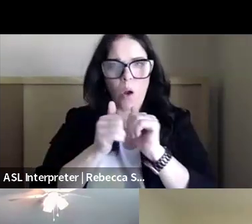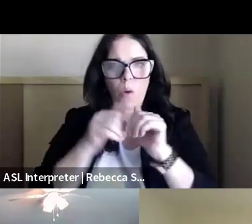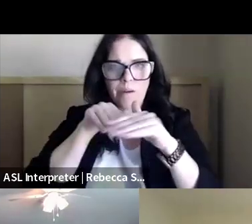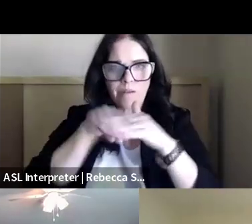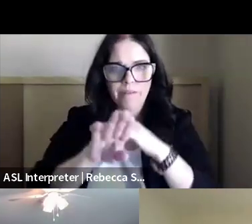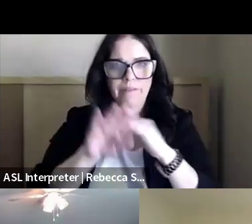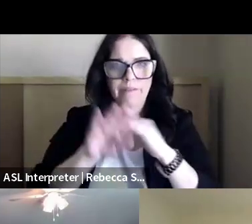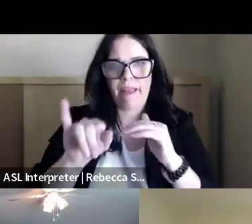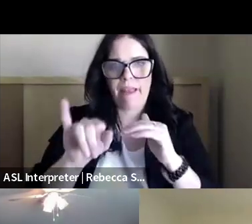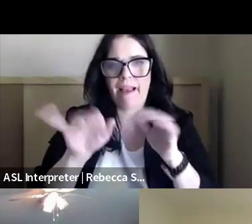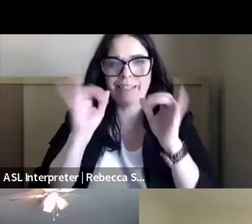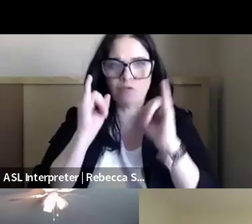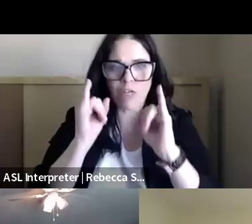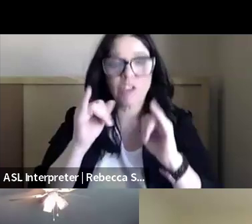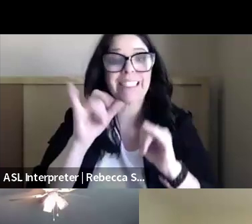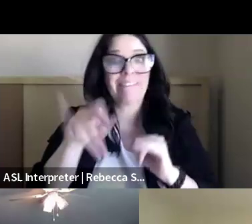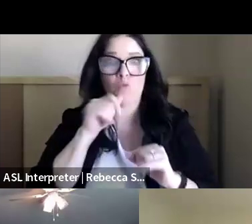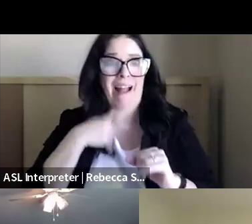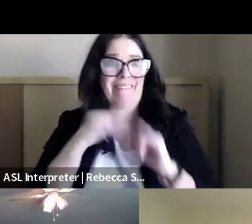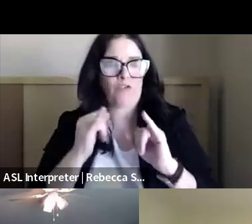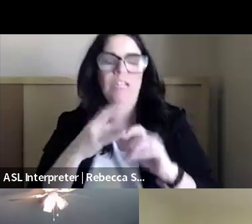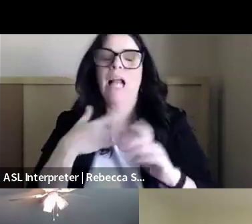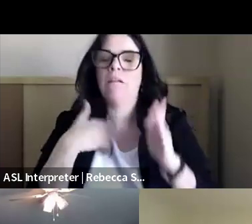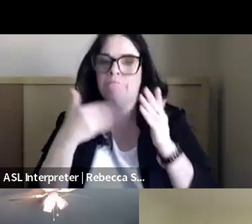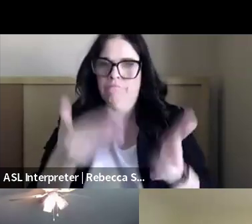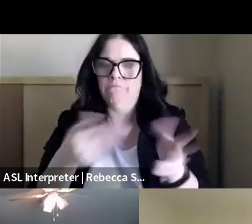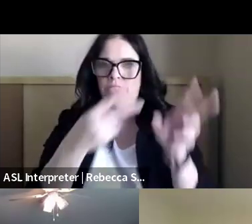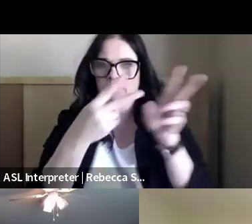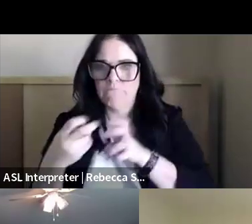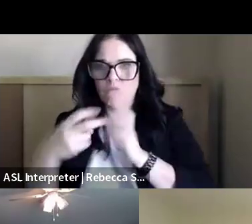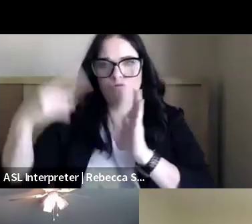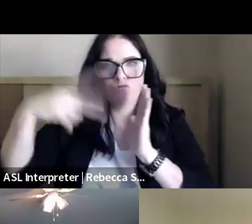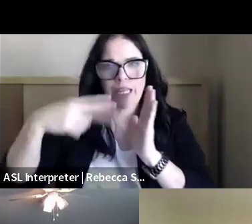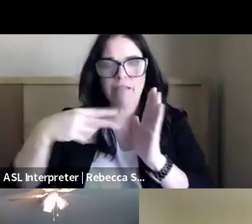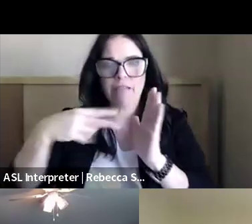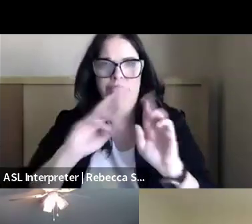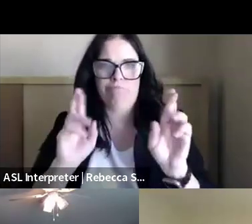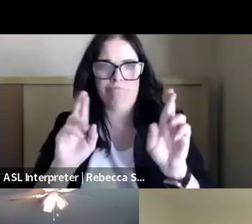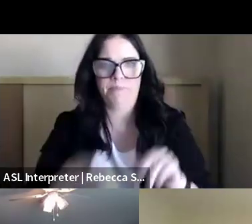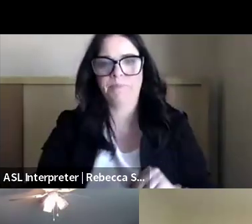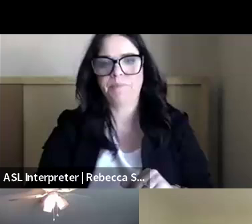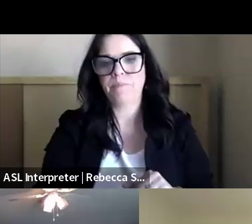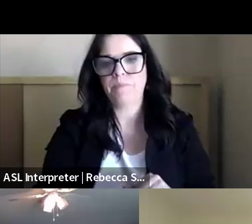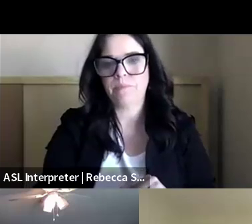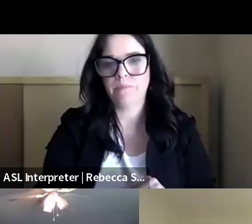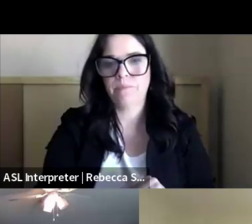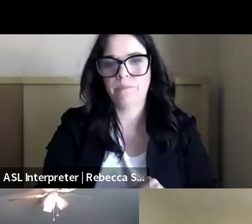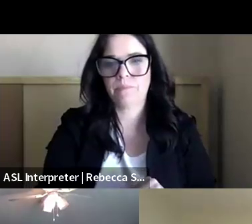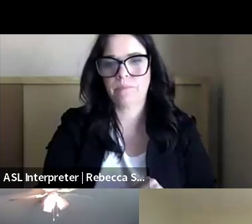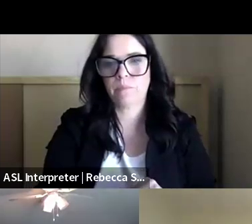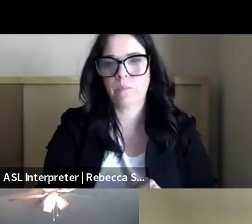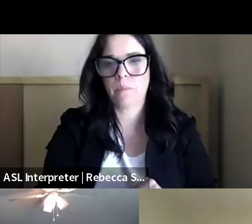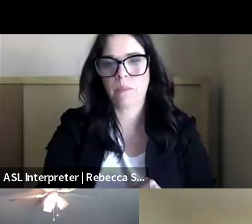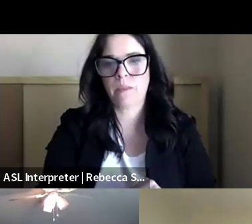you do not have those, highly recommend downloading those and reading that over. It will take you to the